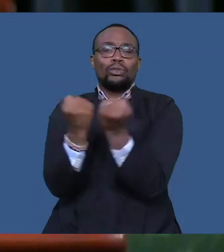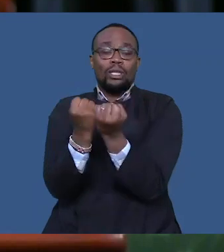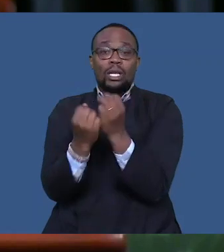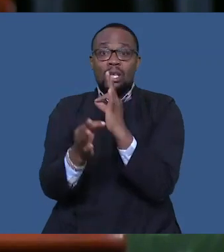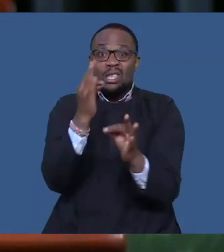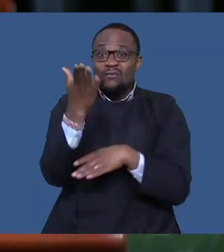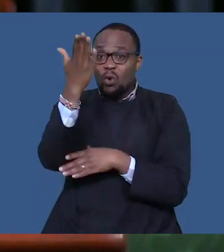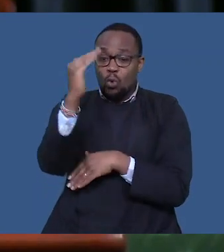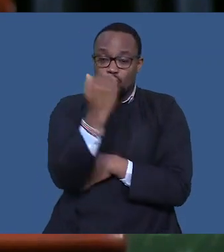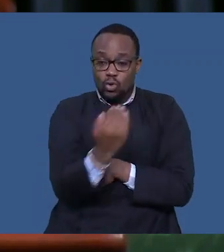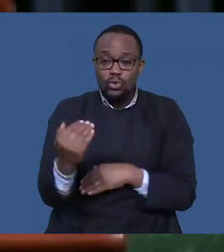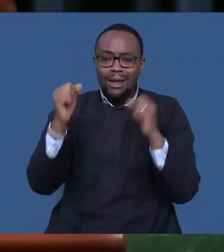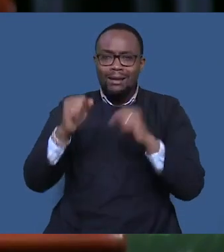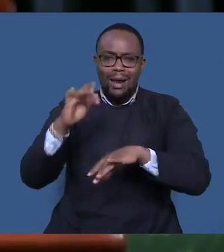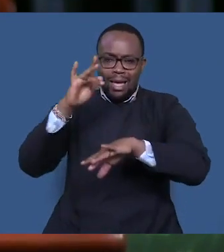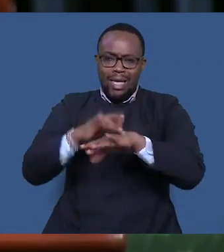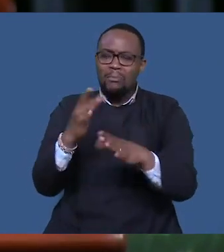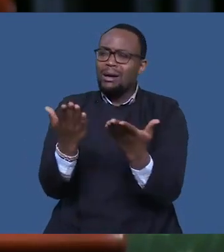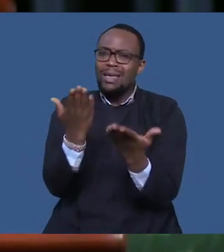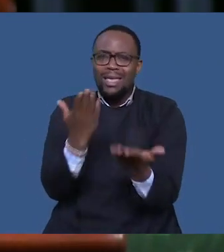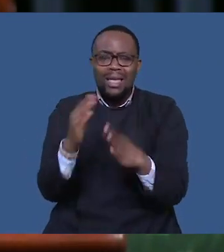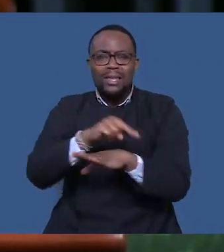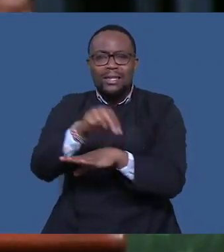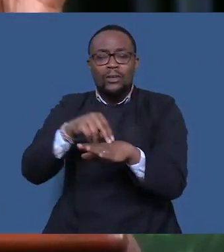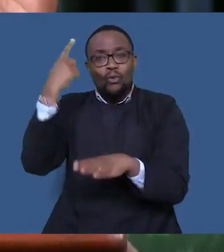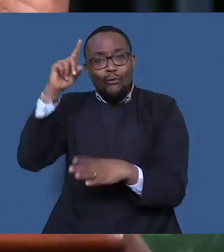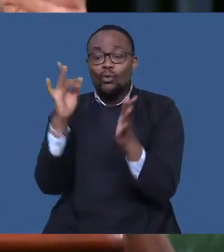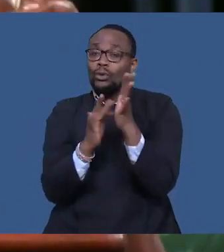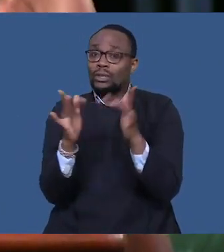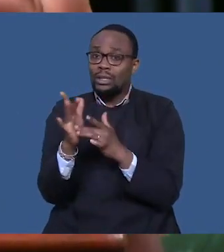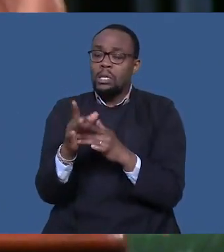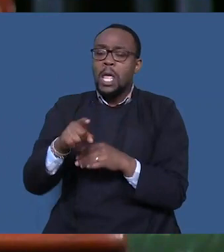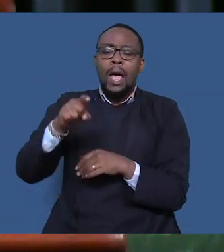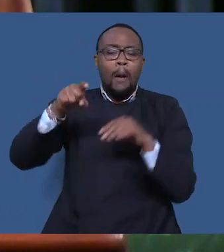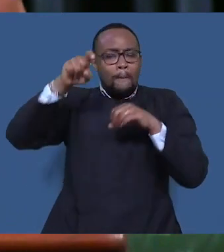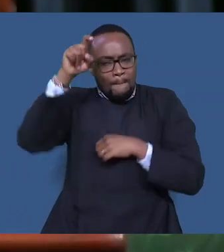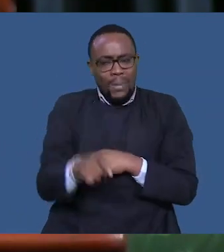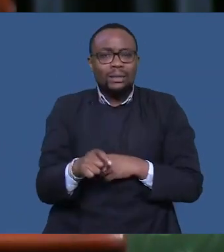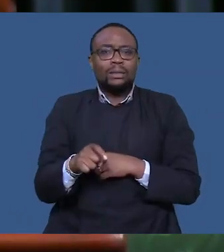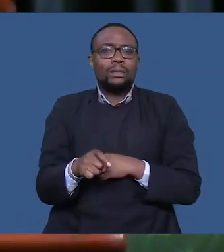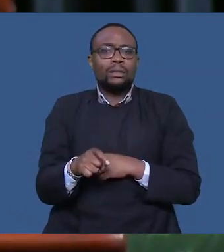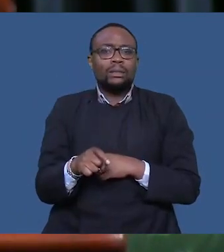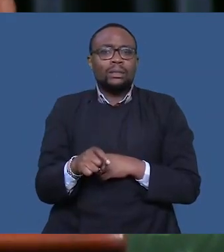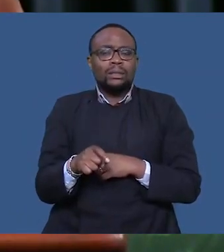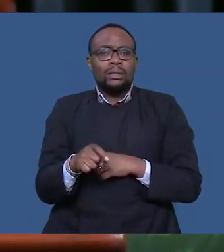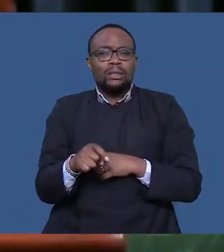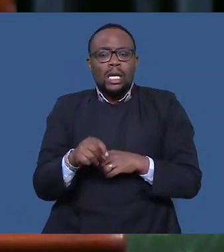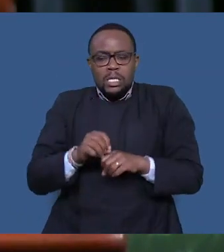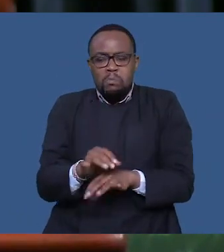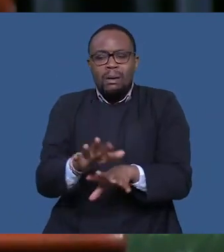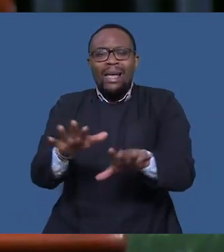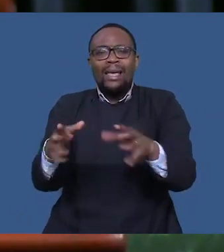If God's children are to impact any nation for Jesus Christ, then they will have to affect the seven spheres